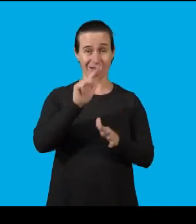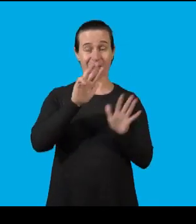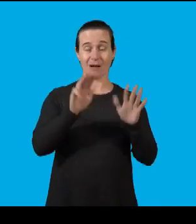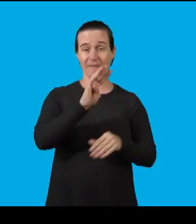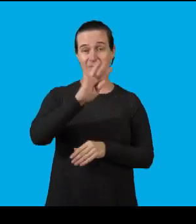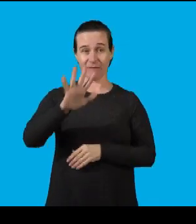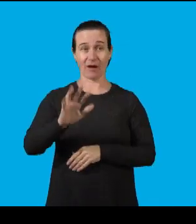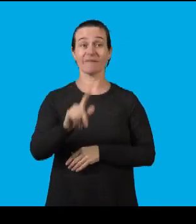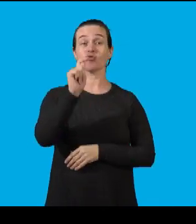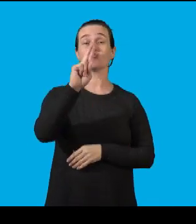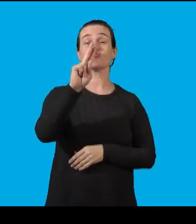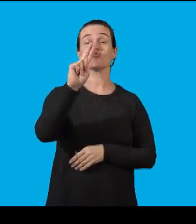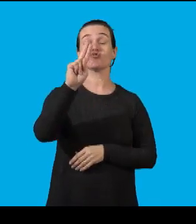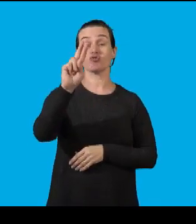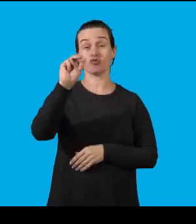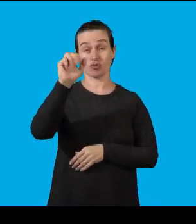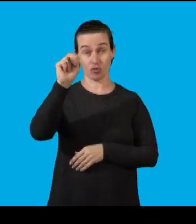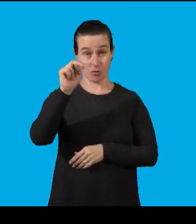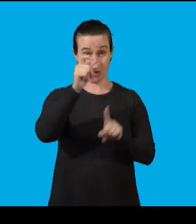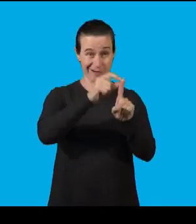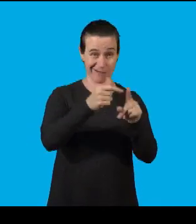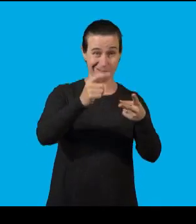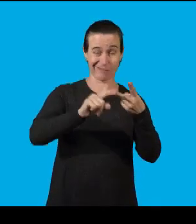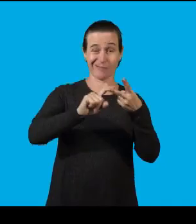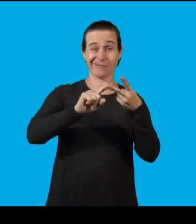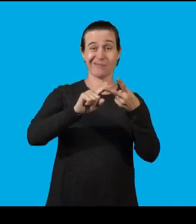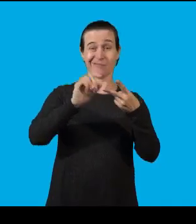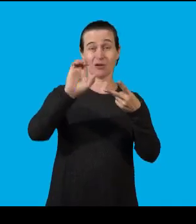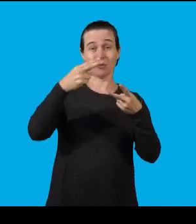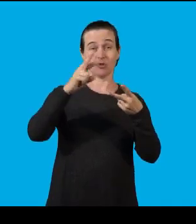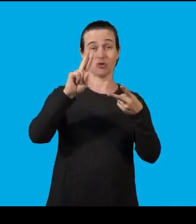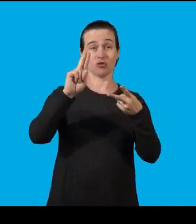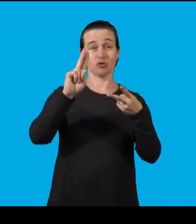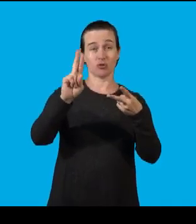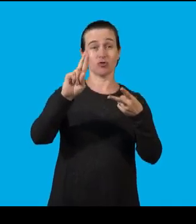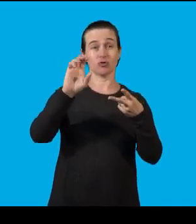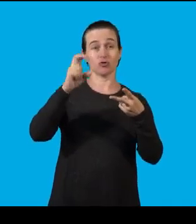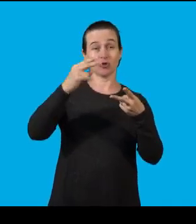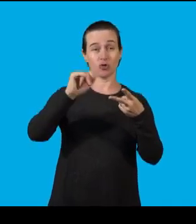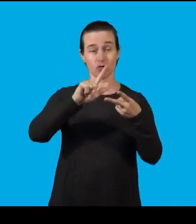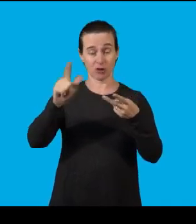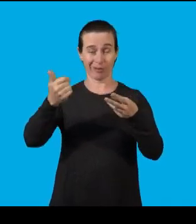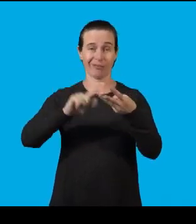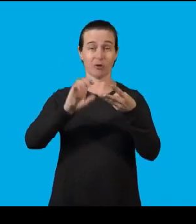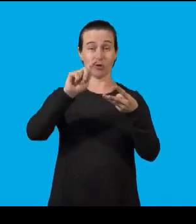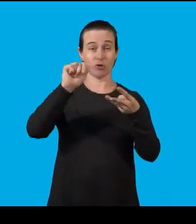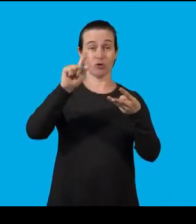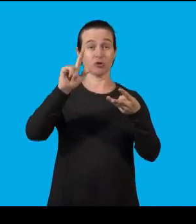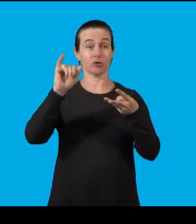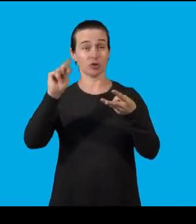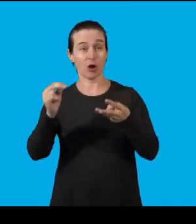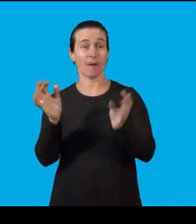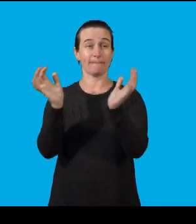1945, Truman, I'm going to underline Truman, Churchill and Stalin met at Potsdam near Berlin.